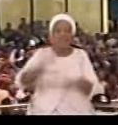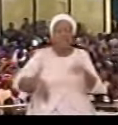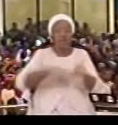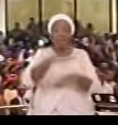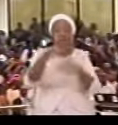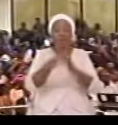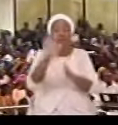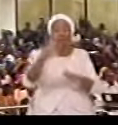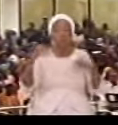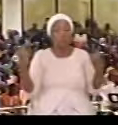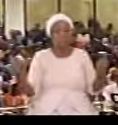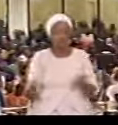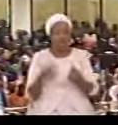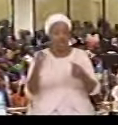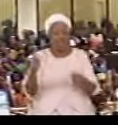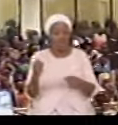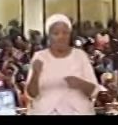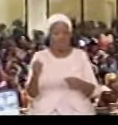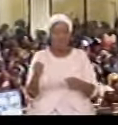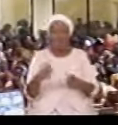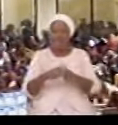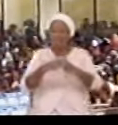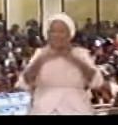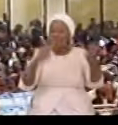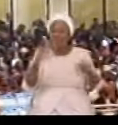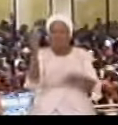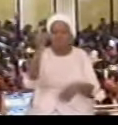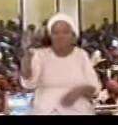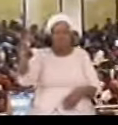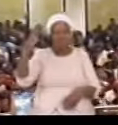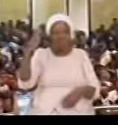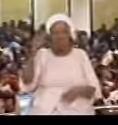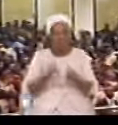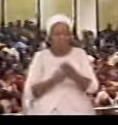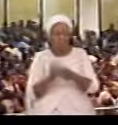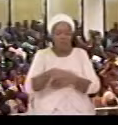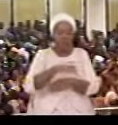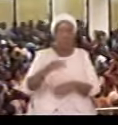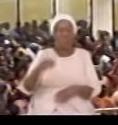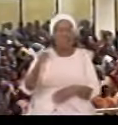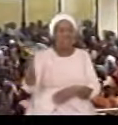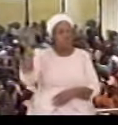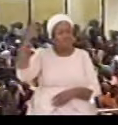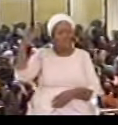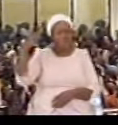sin. Infinite grace, overflowing grace.